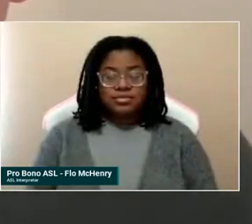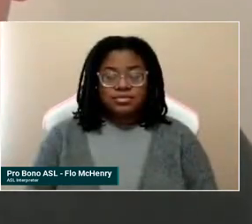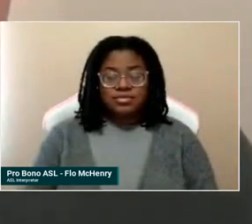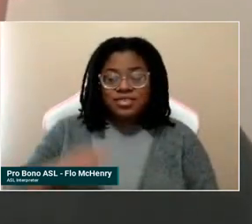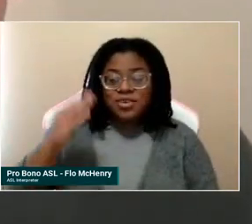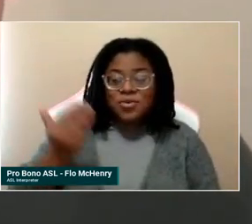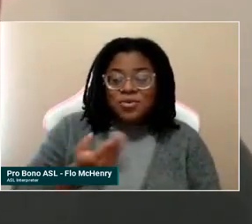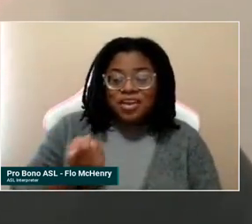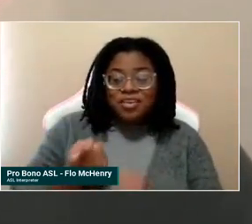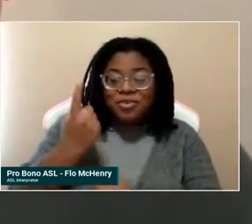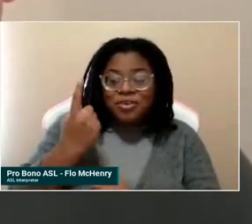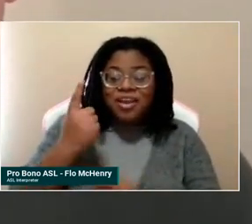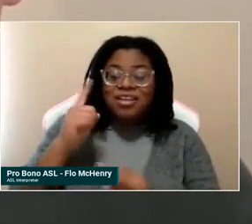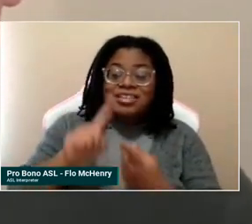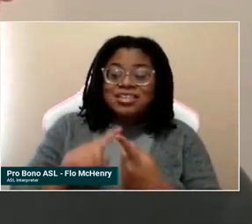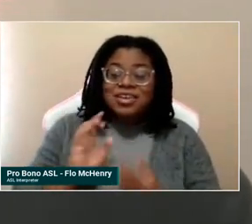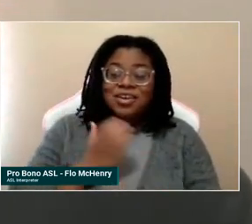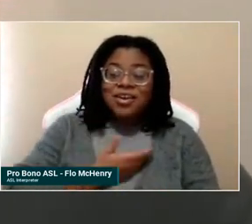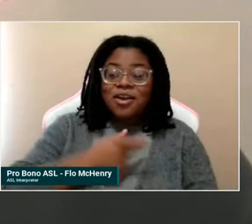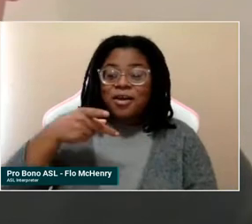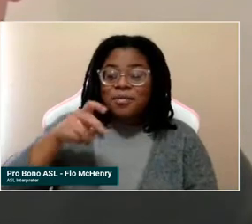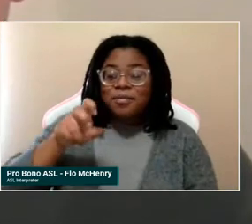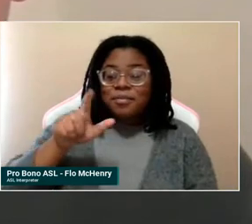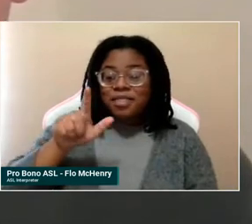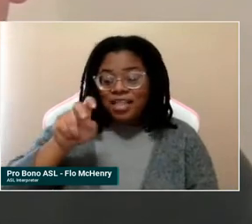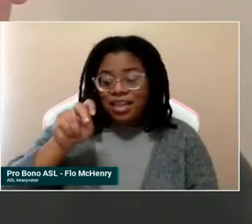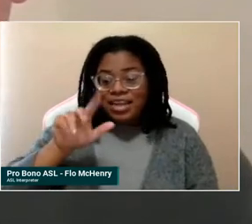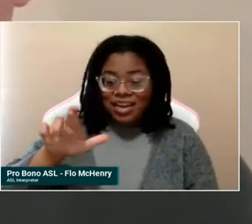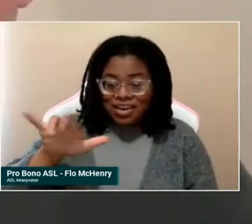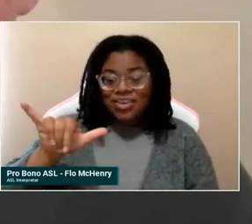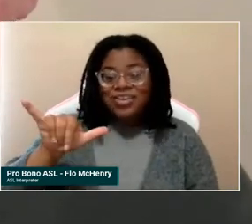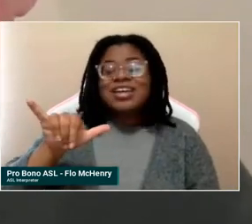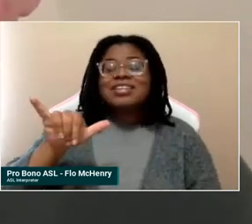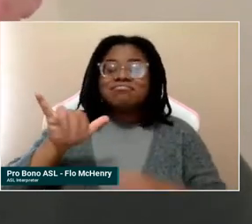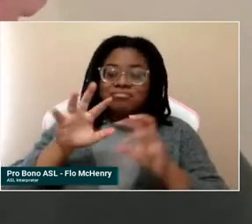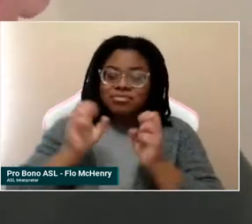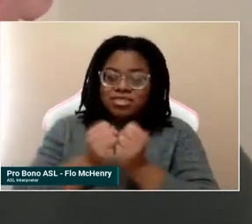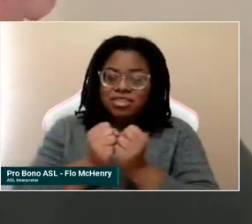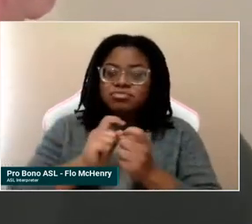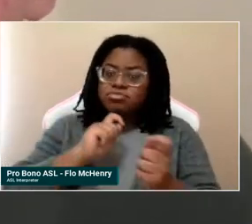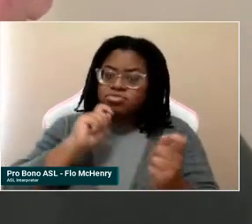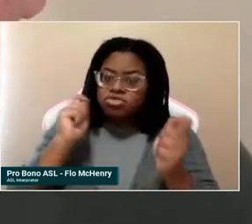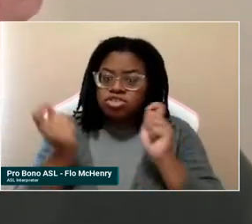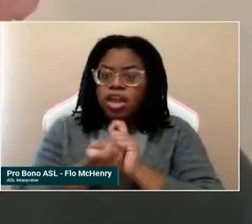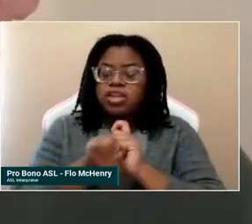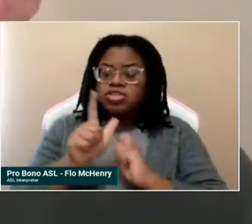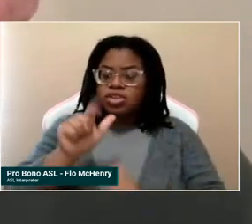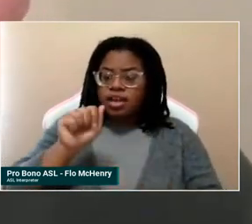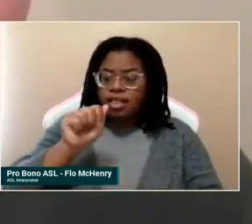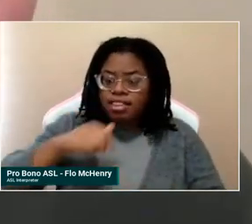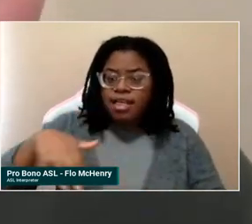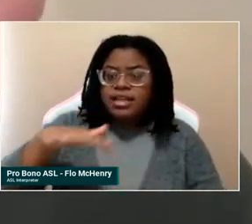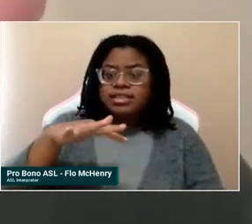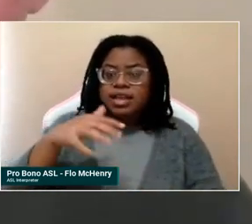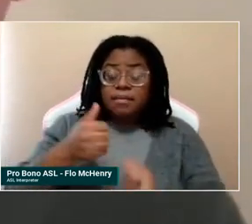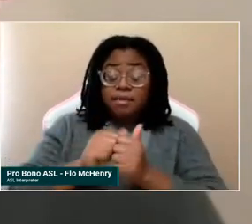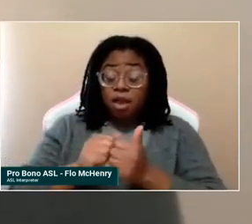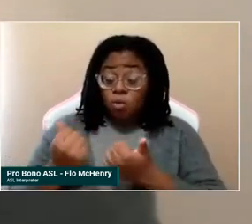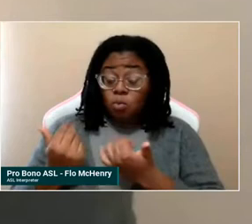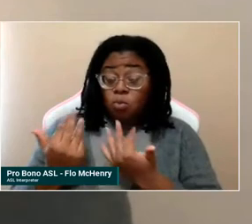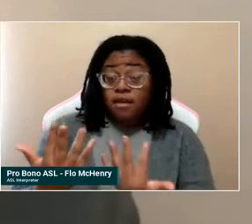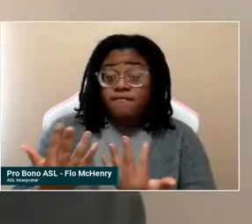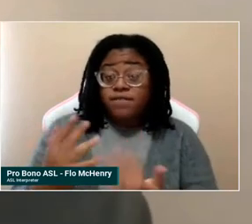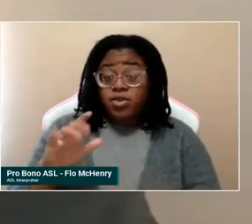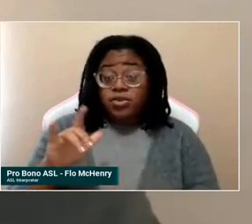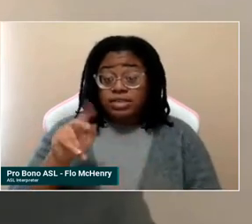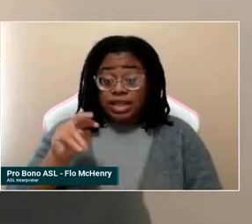Welcome everyone to our plenary session, Changing Landscape, How Wildfires and Climate Change Are Influencing Recreation Patterns and What